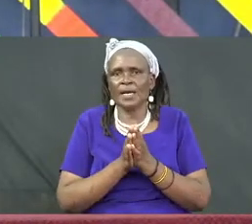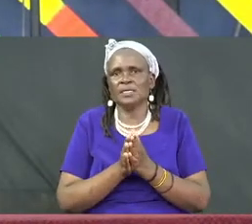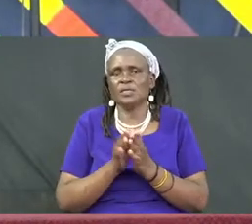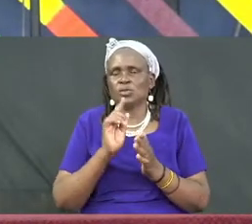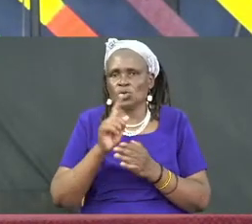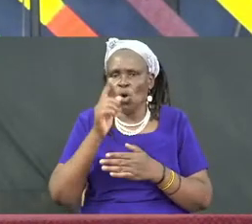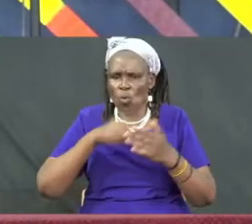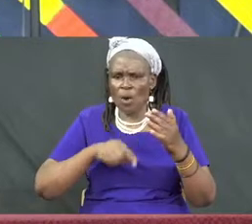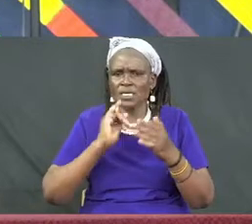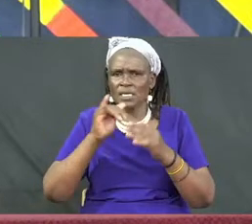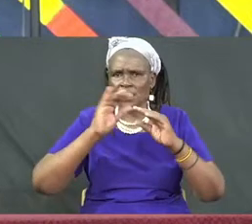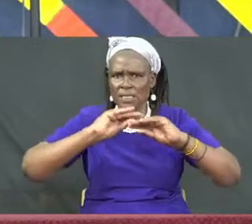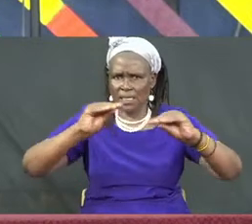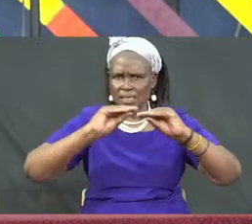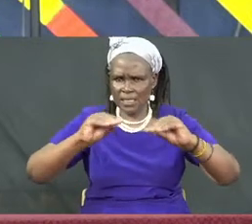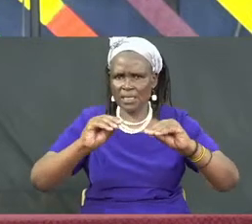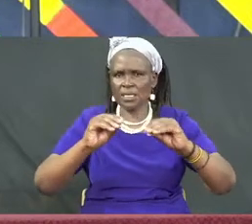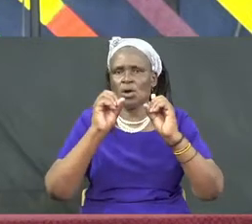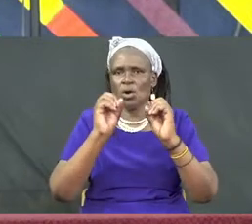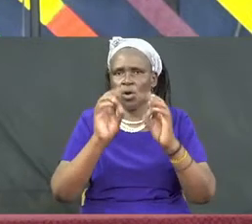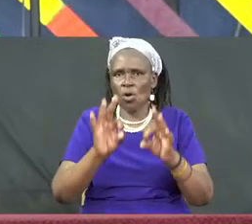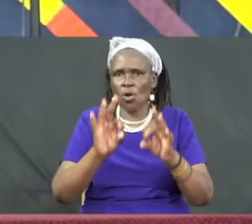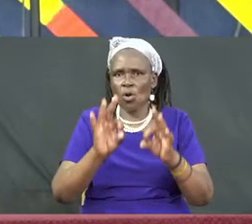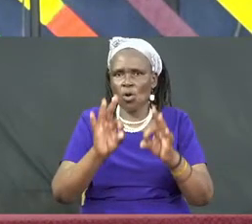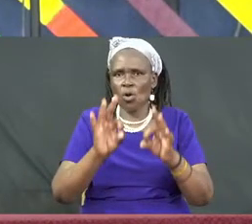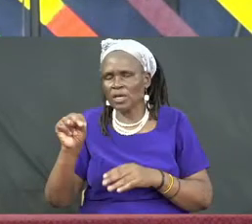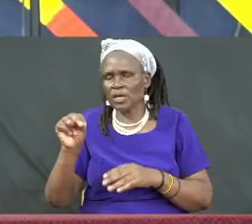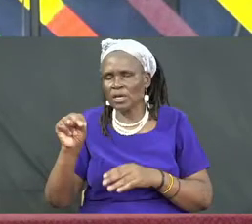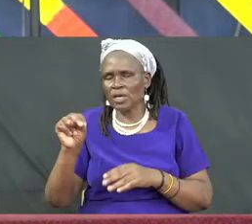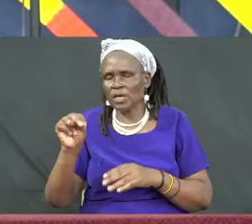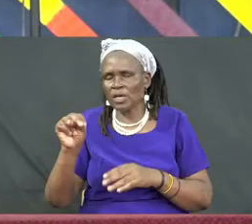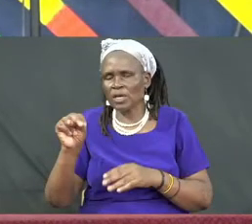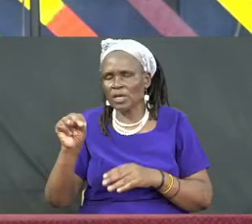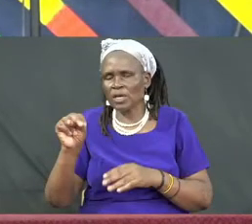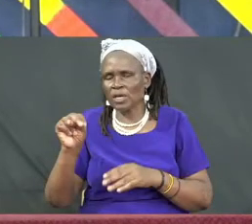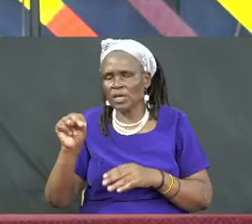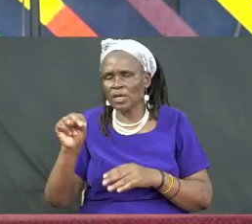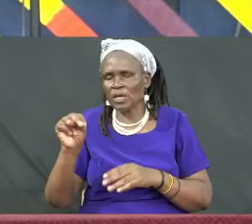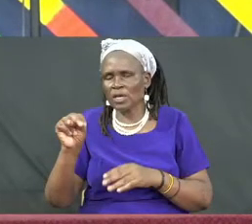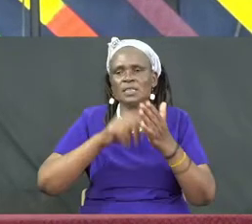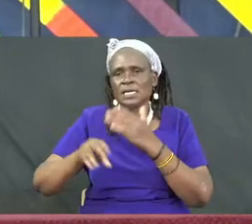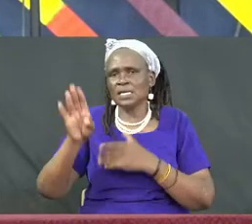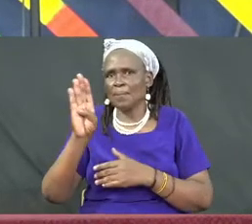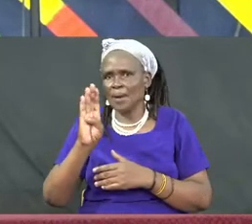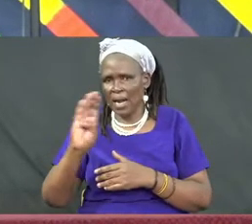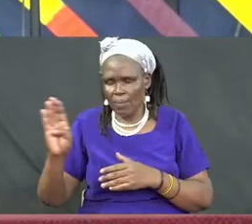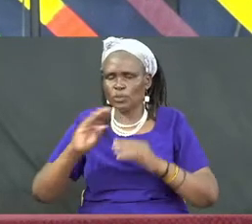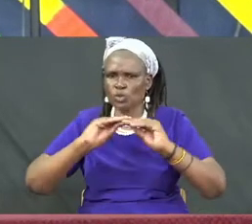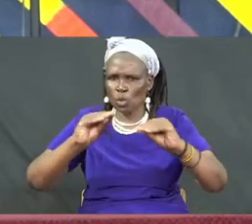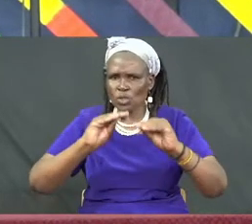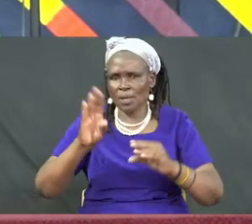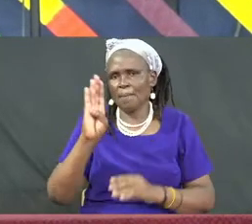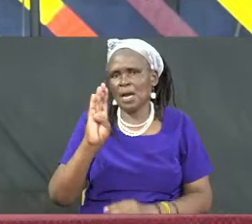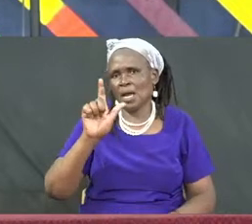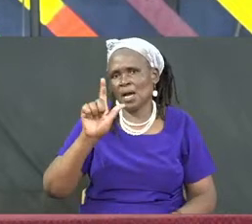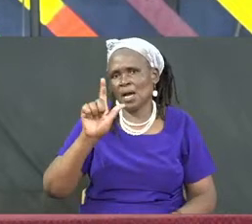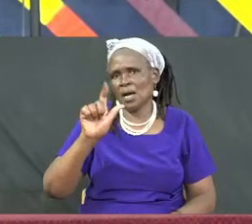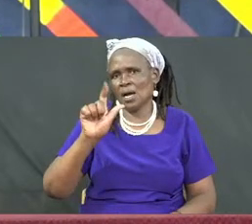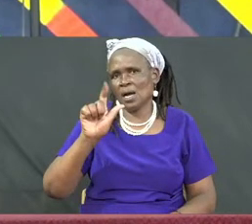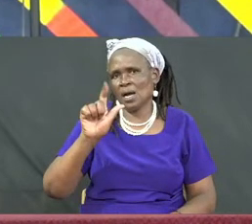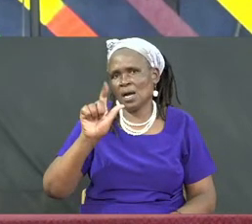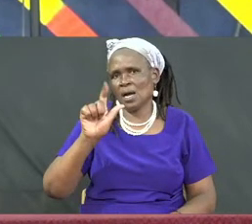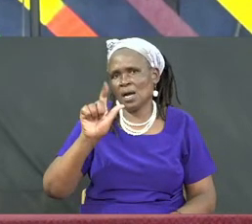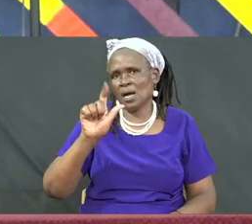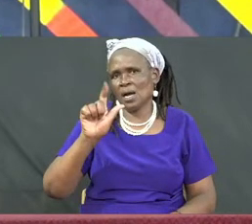was the teaching of the Nicolaitans, it was the same teaching that Balaam taught Balak